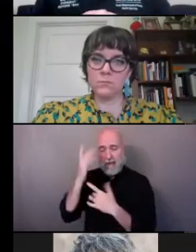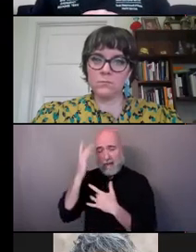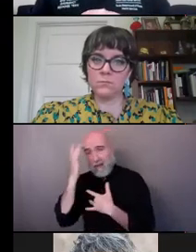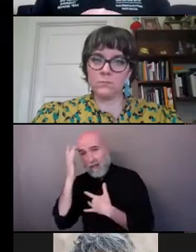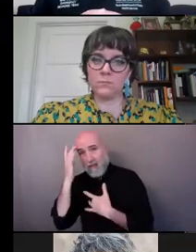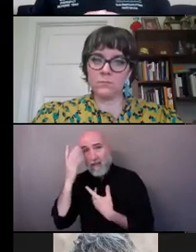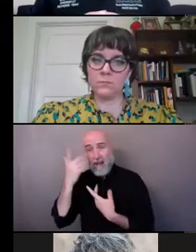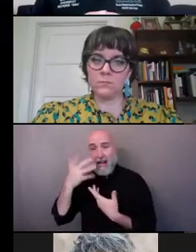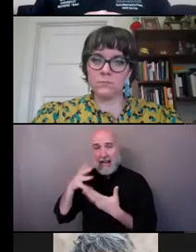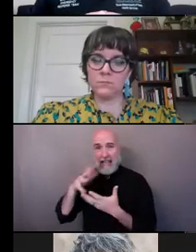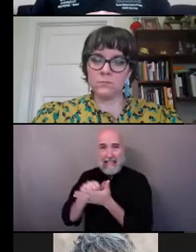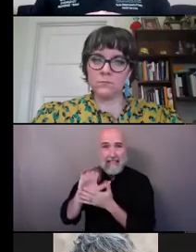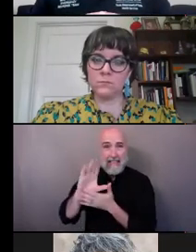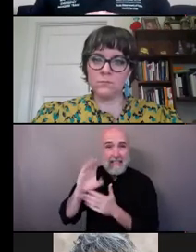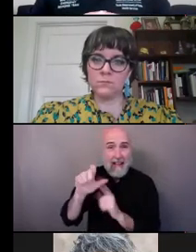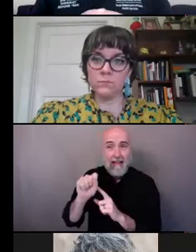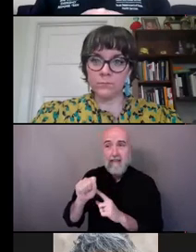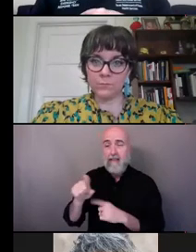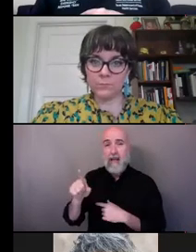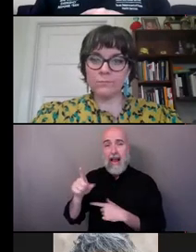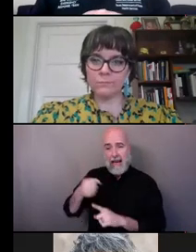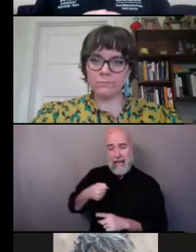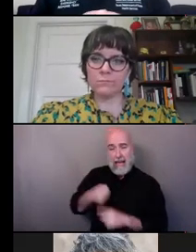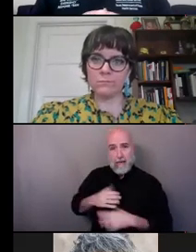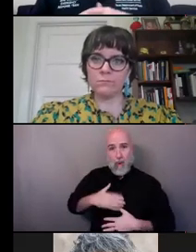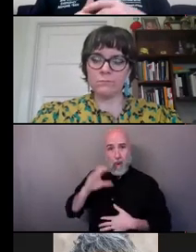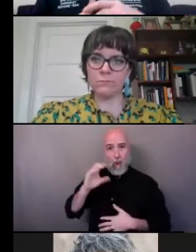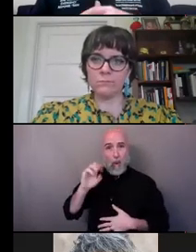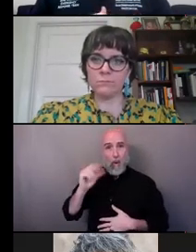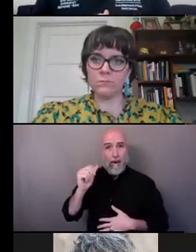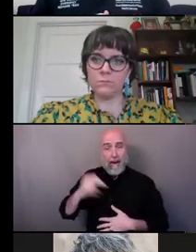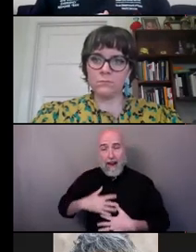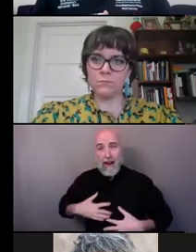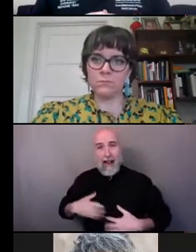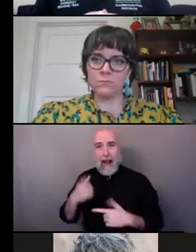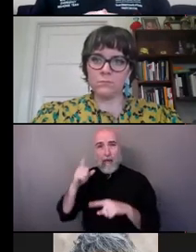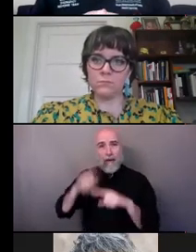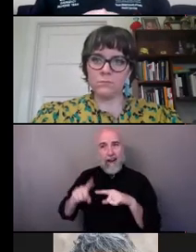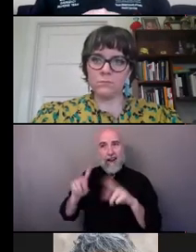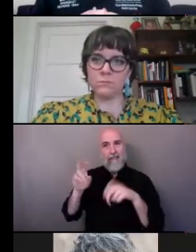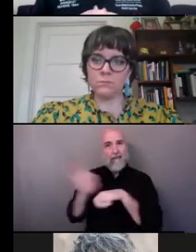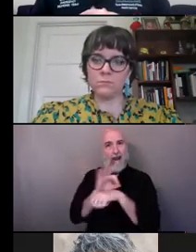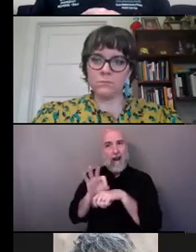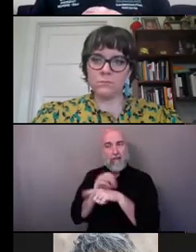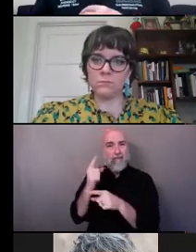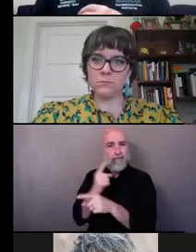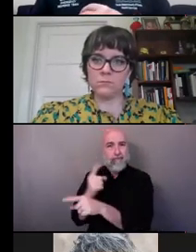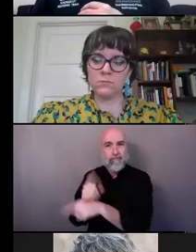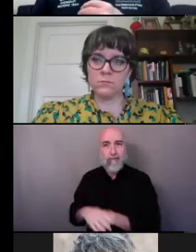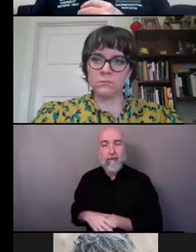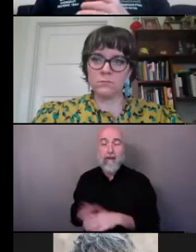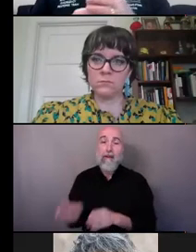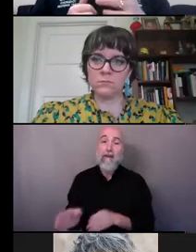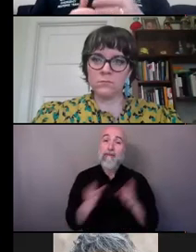their cells. It injures their organs and their ability to basically function correctly. The